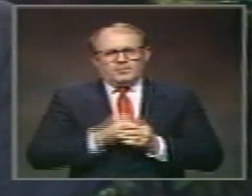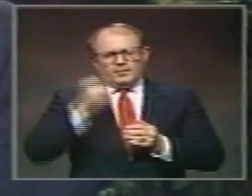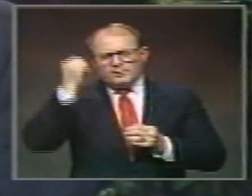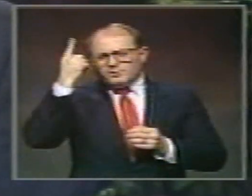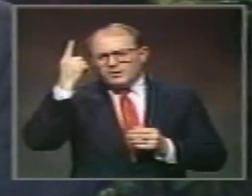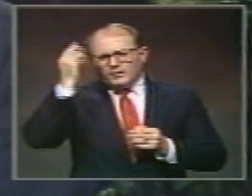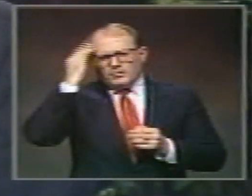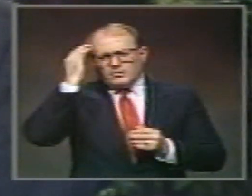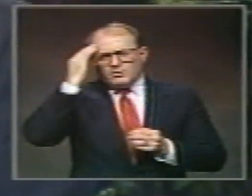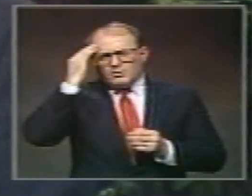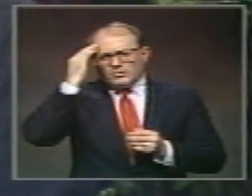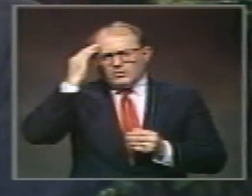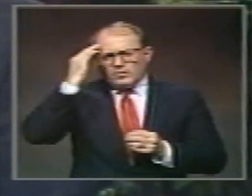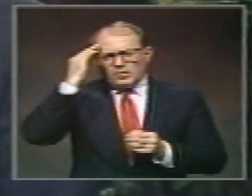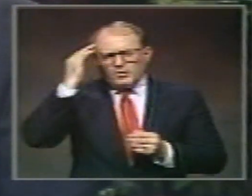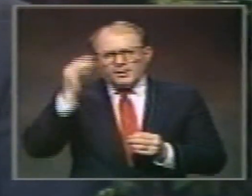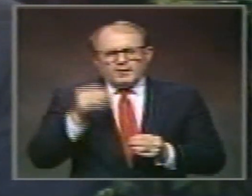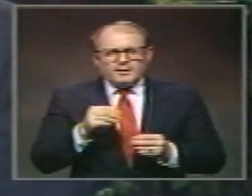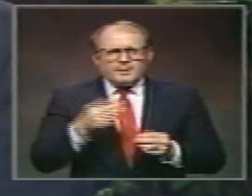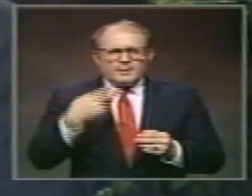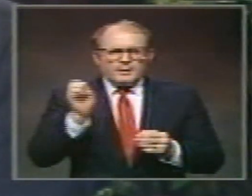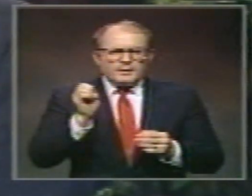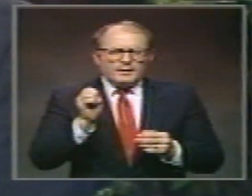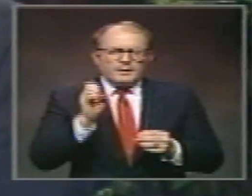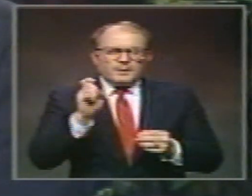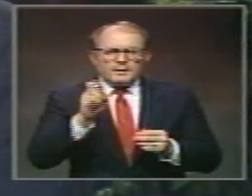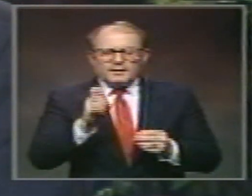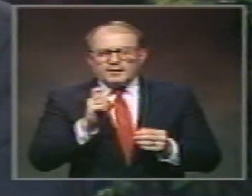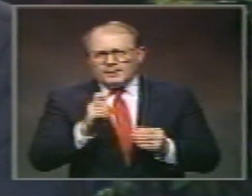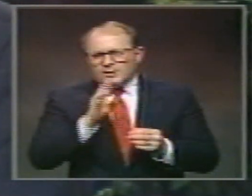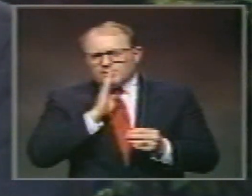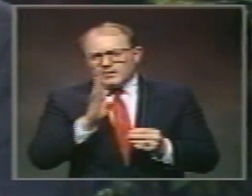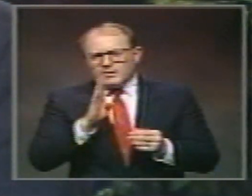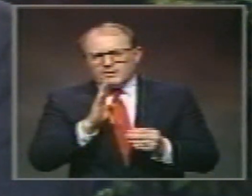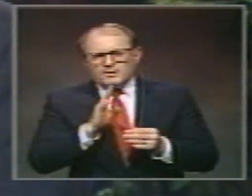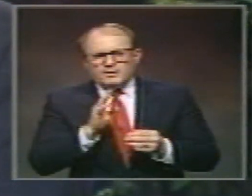himself. He had to get down pretty low before he did so.